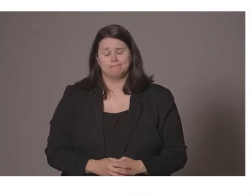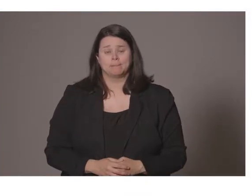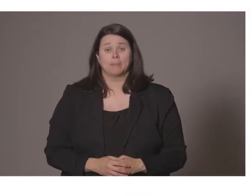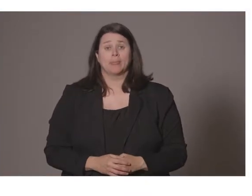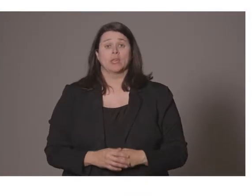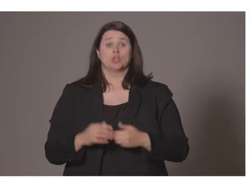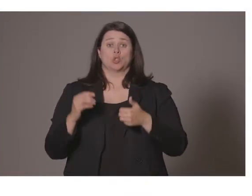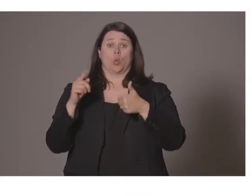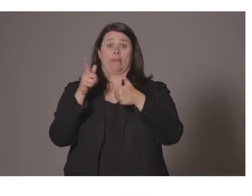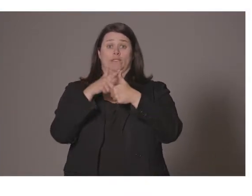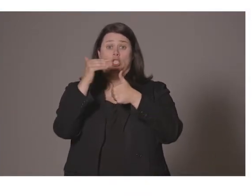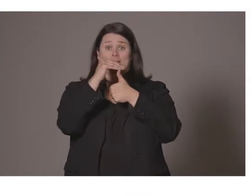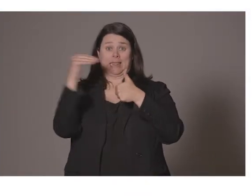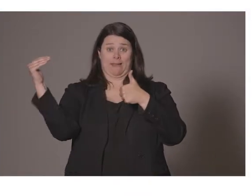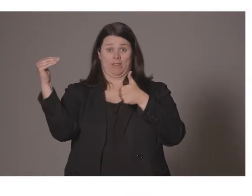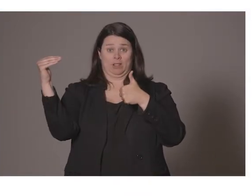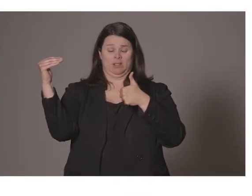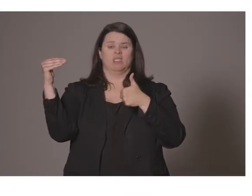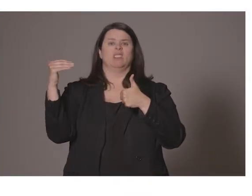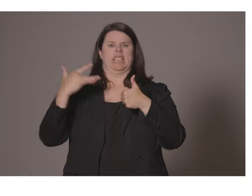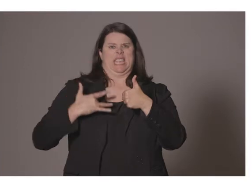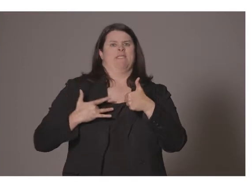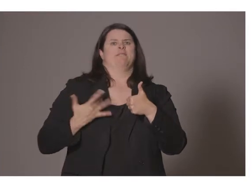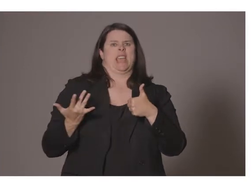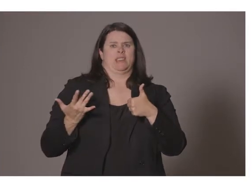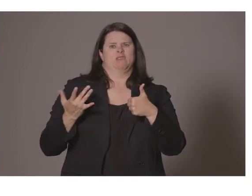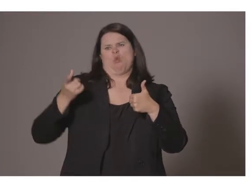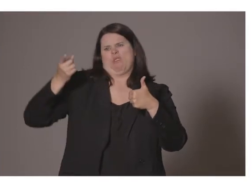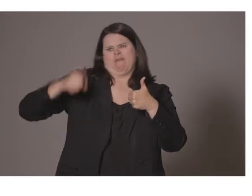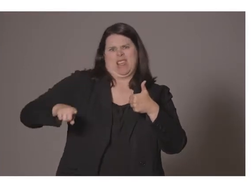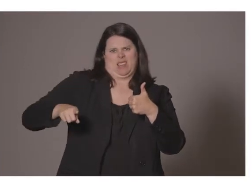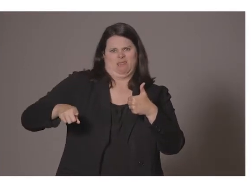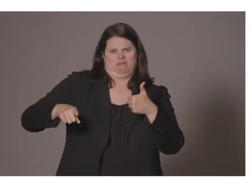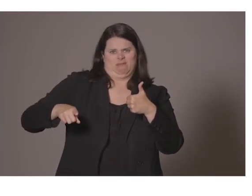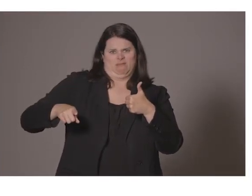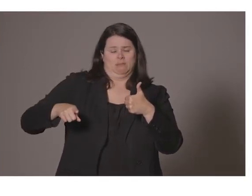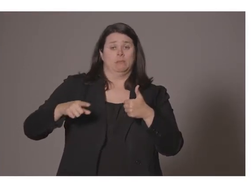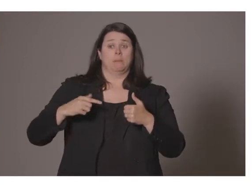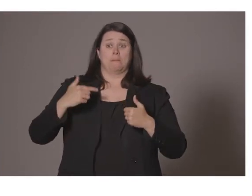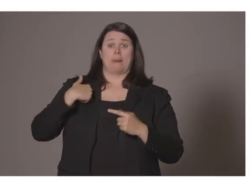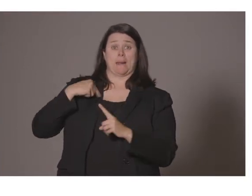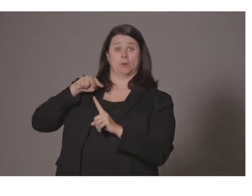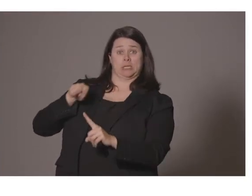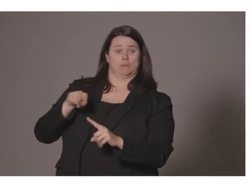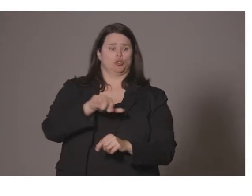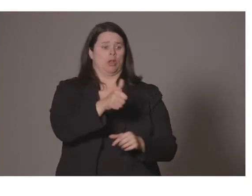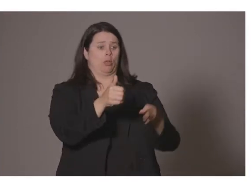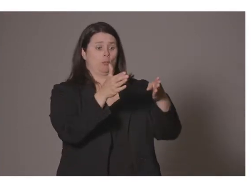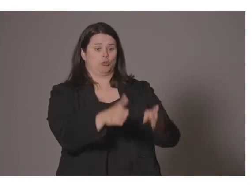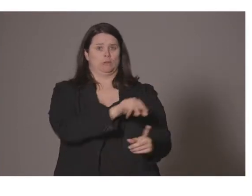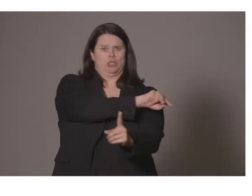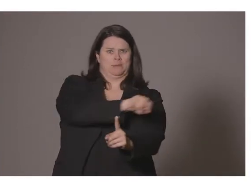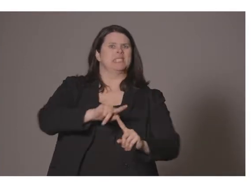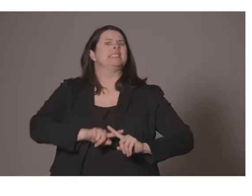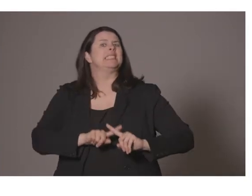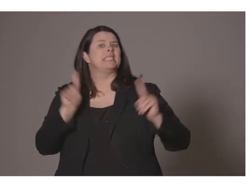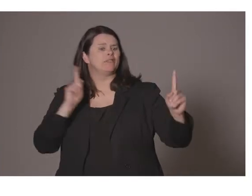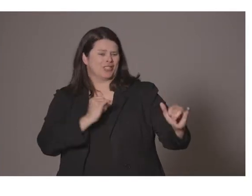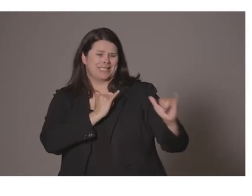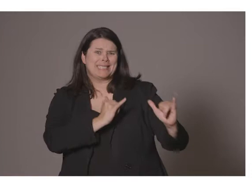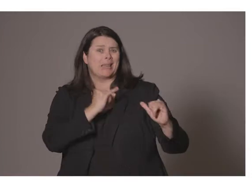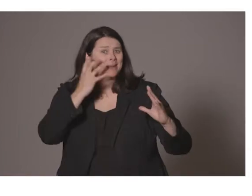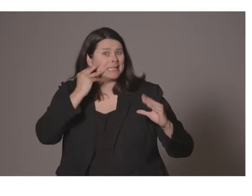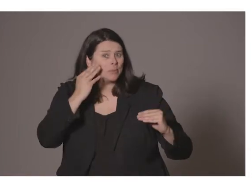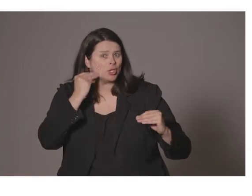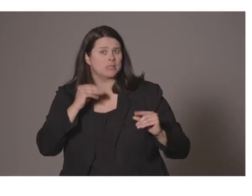which we already acknowledged can be perceived differently based off of different people. So then there's an experience. And the experience